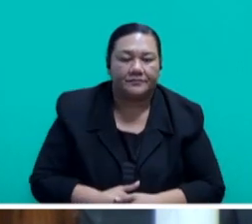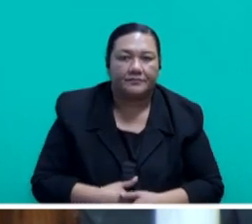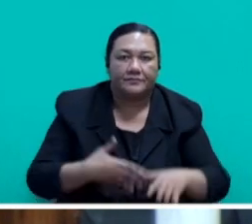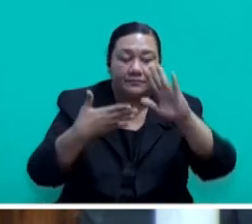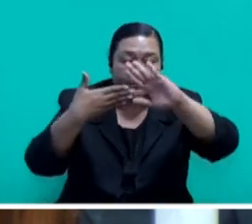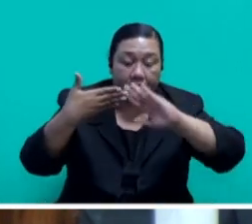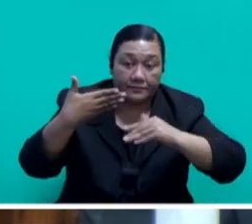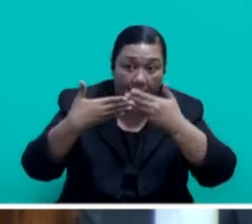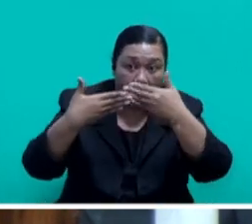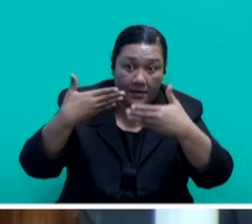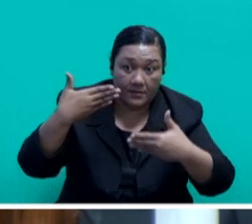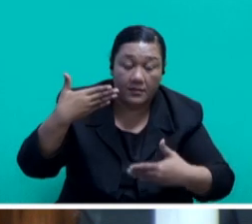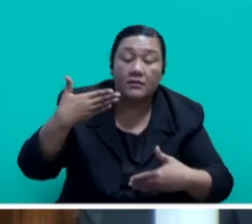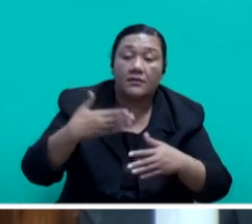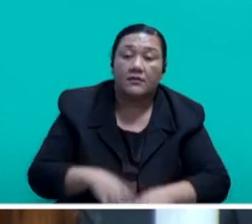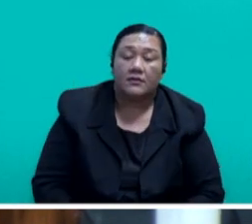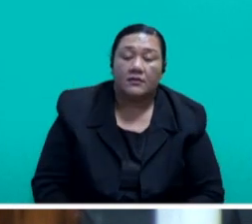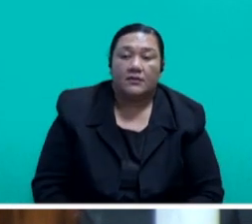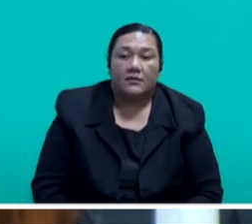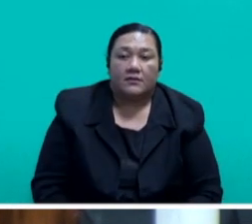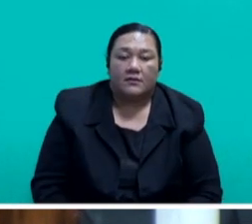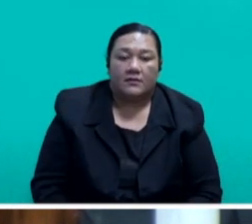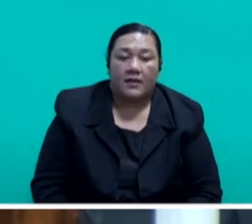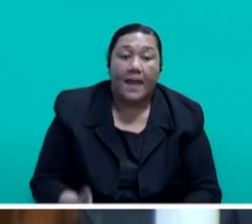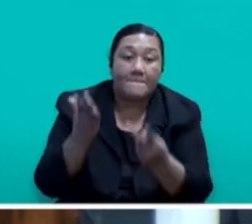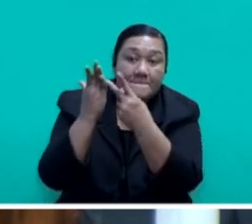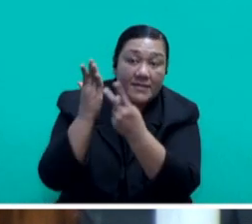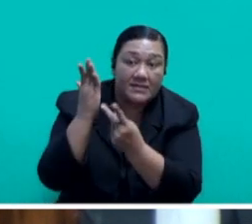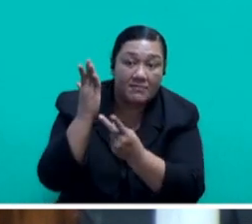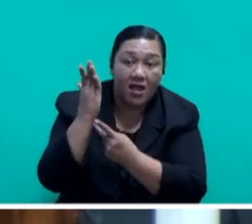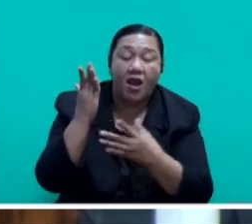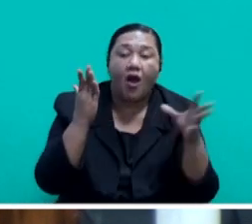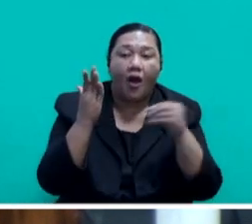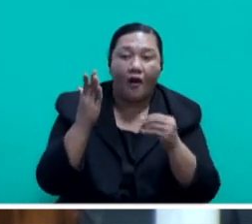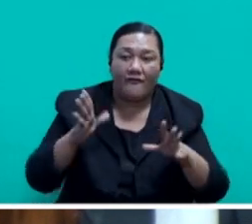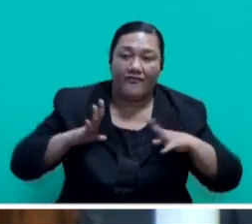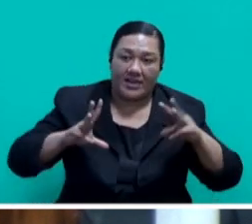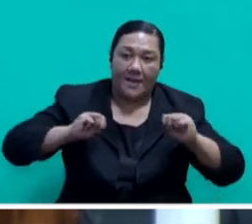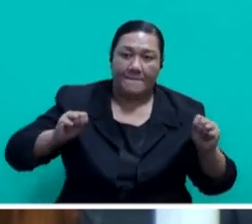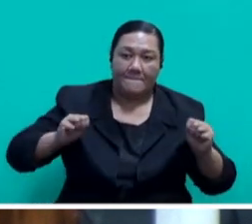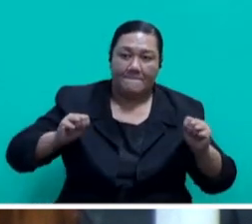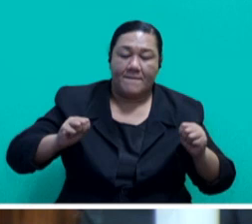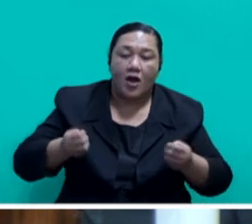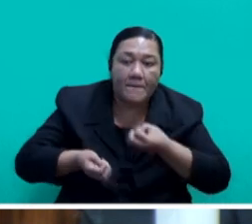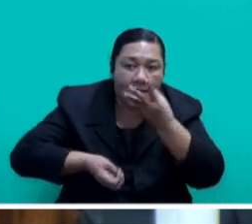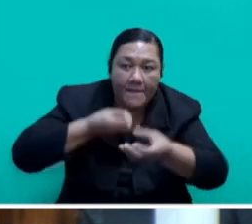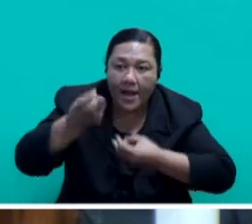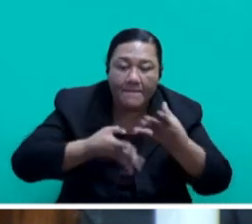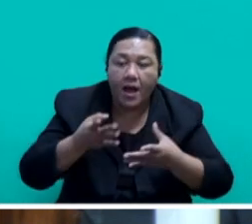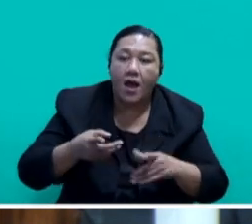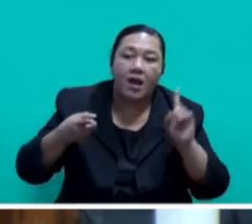Our coalition government not only upholds the principle of freedom of expression and freedom for the Fijian people, but